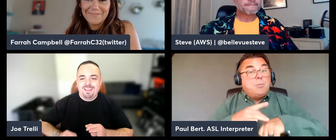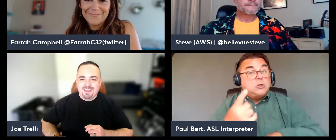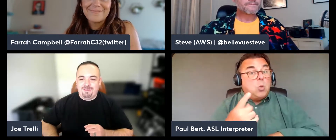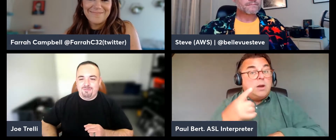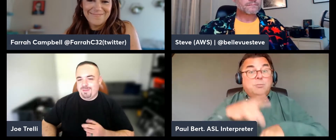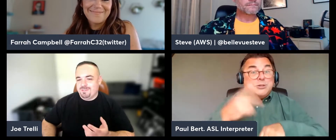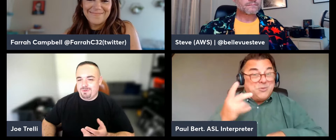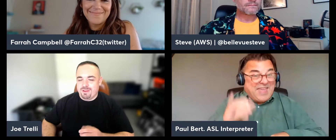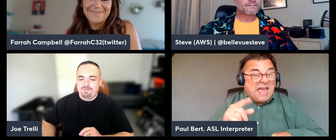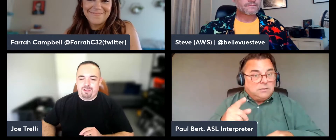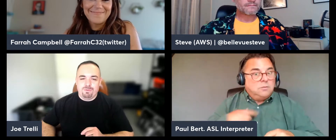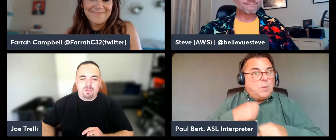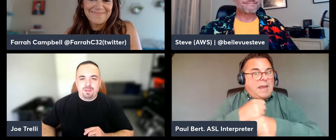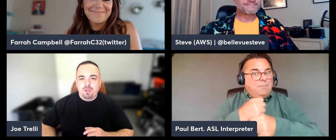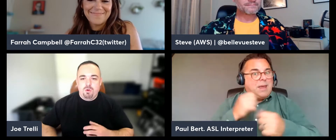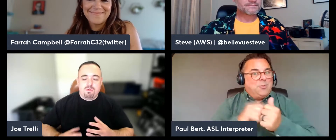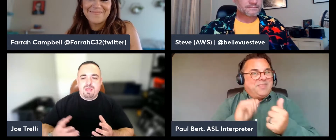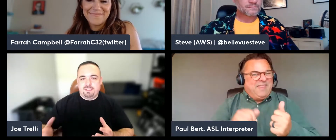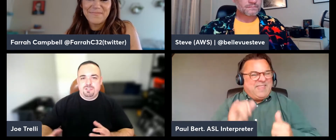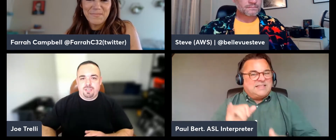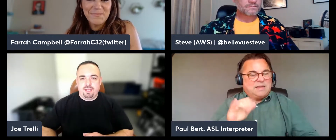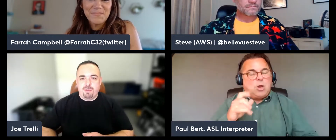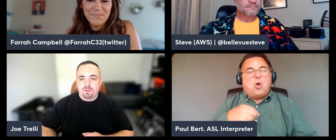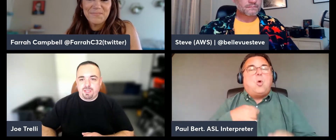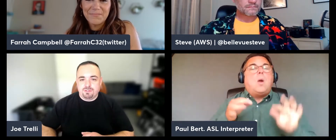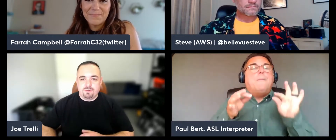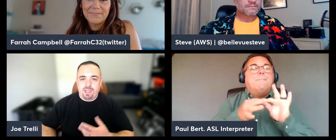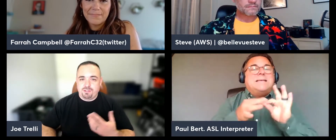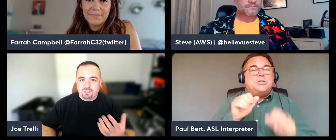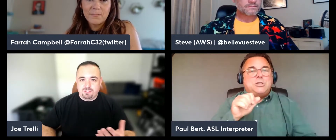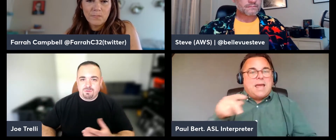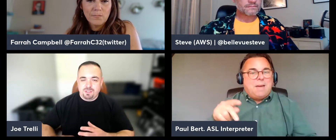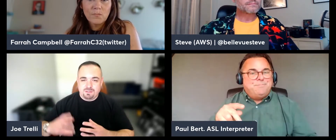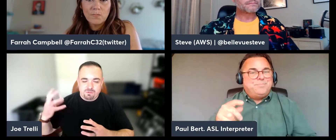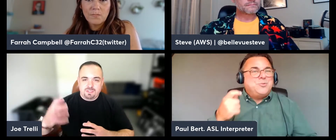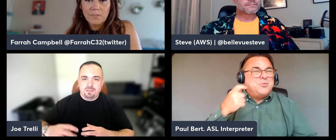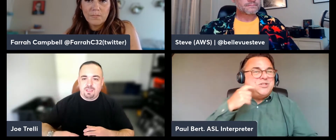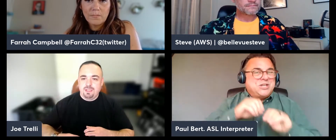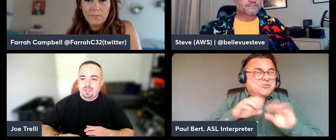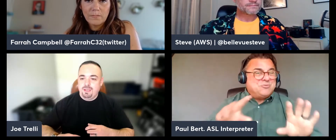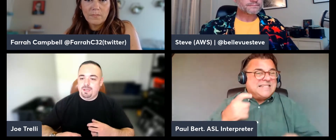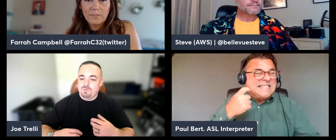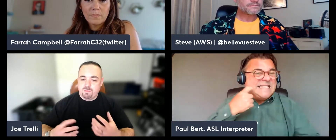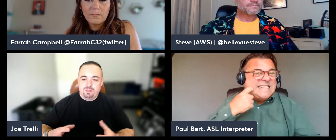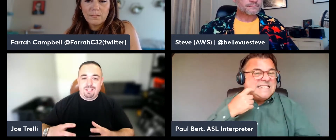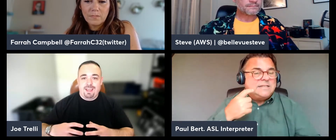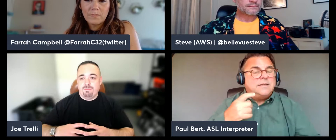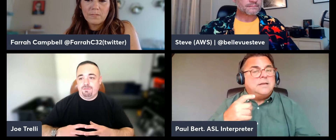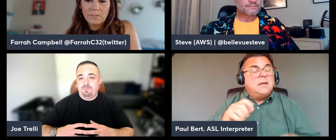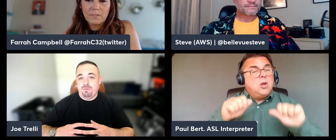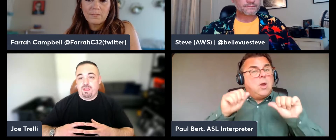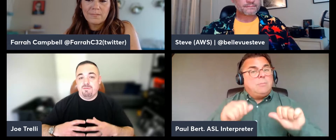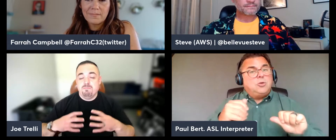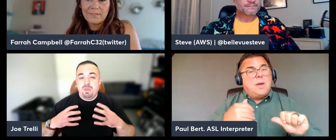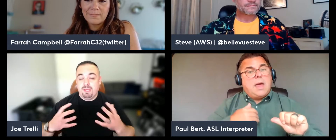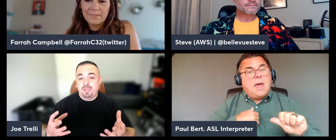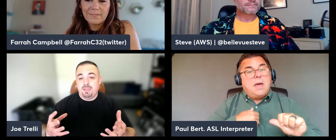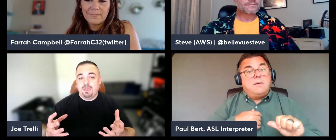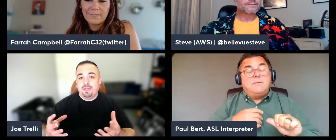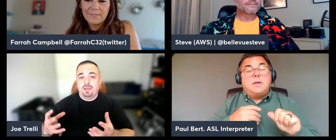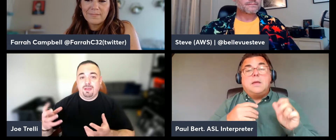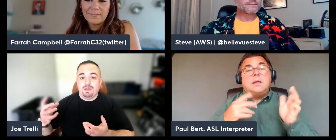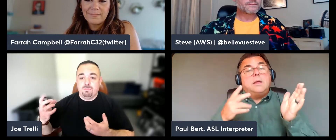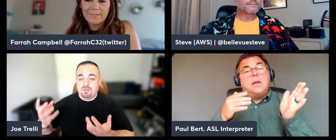right? That's what an IVR would be. Or messaging applications. We actually just released recently the ability to be able to have a